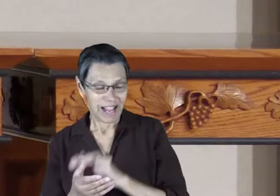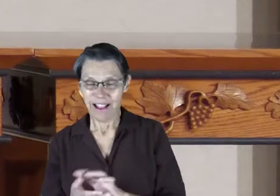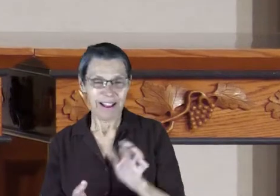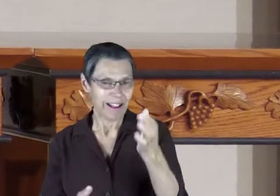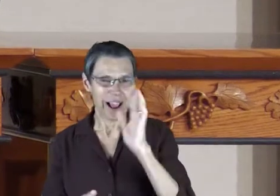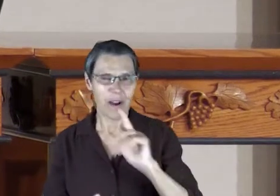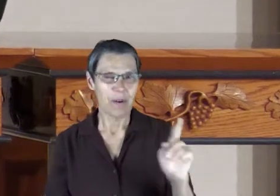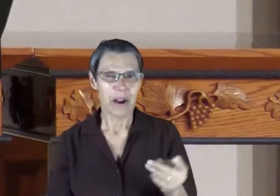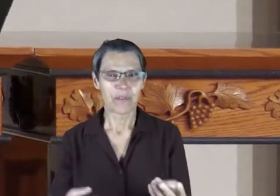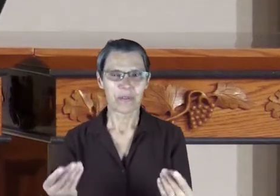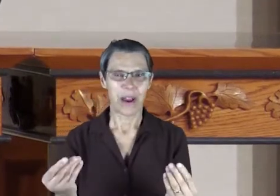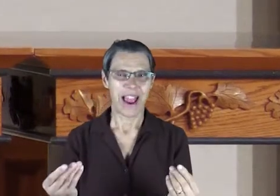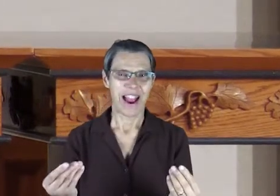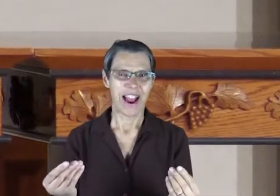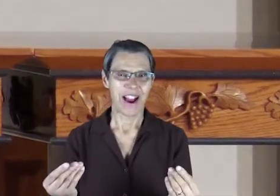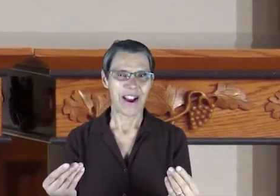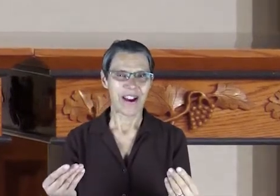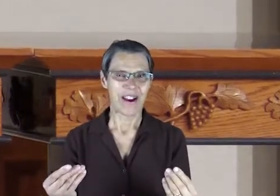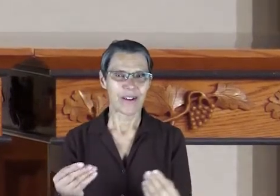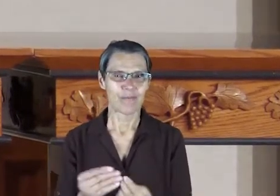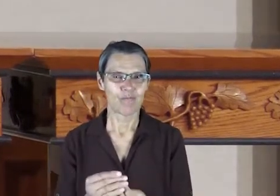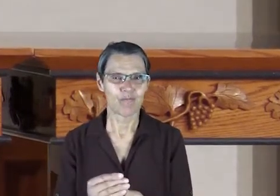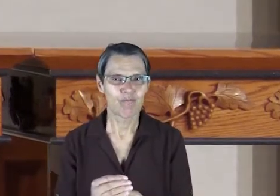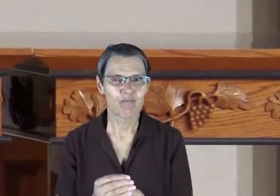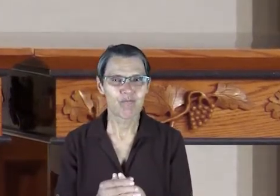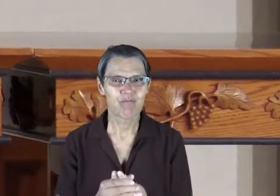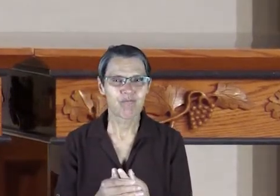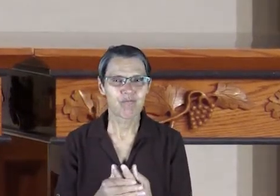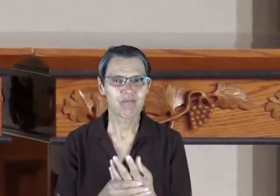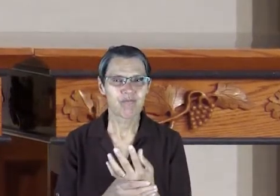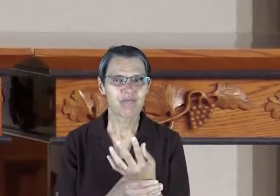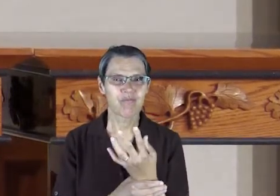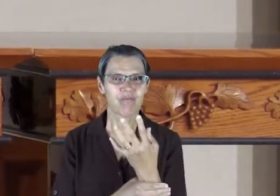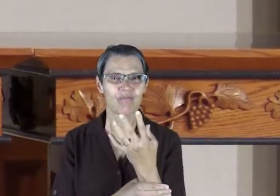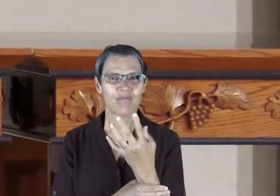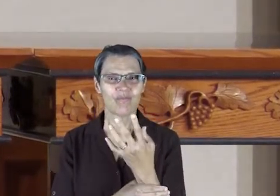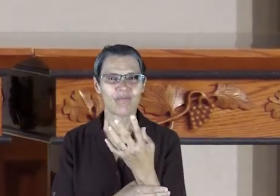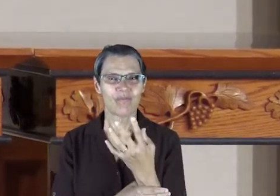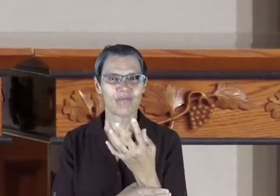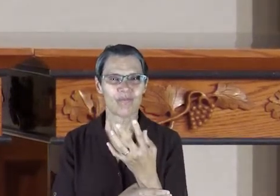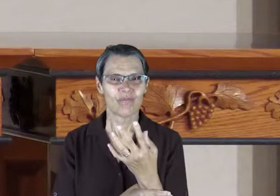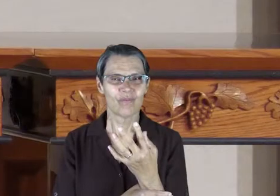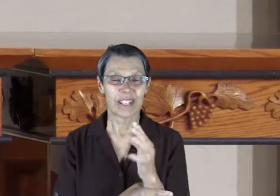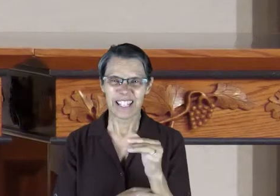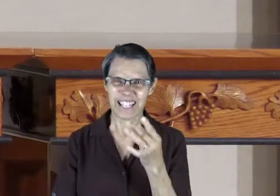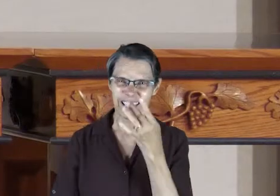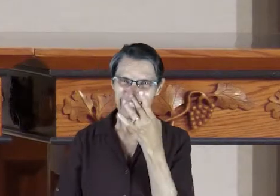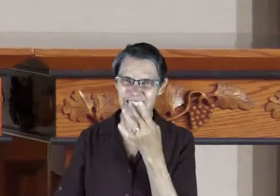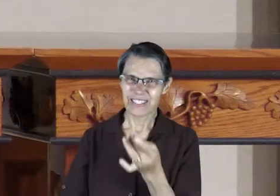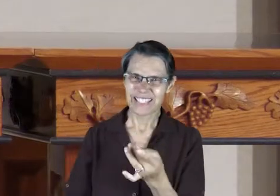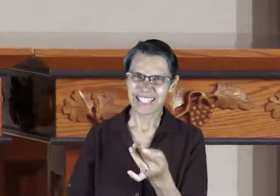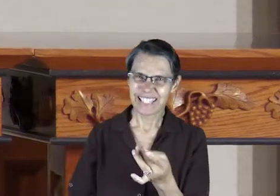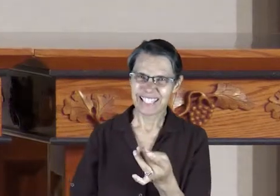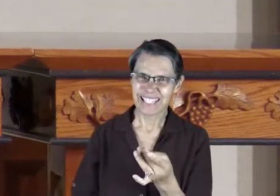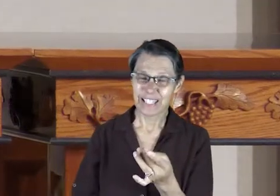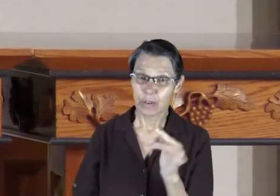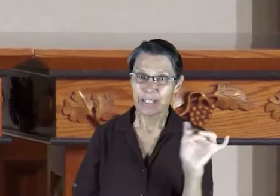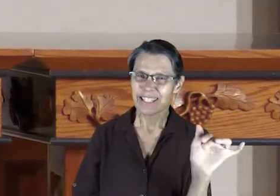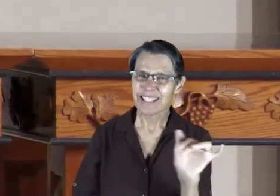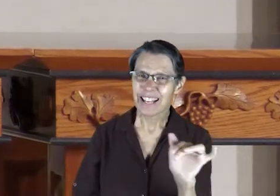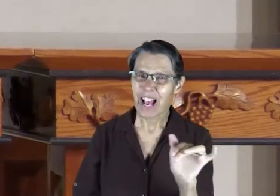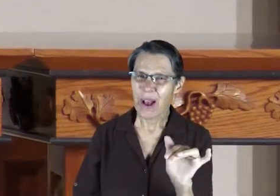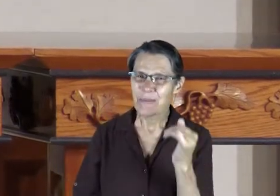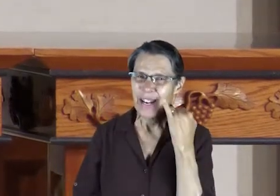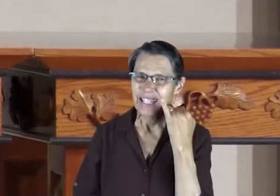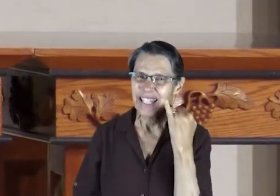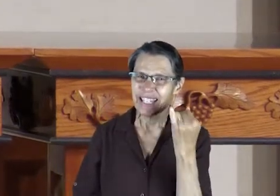believed that God came from the ground from which things grew. Isn't it interesting? What is the common